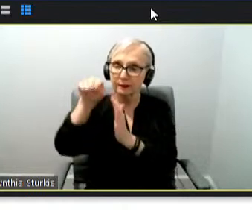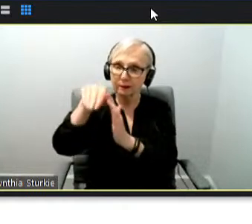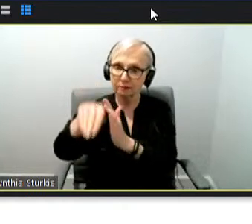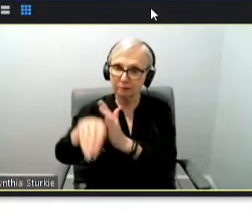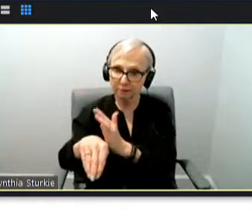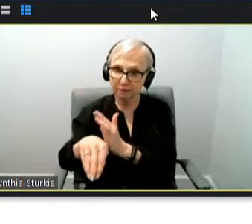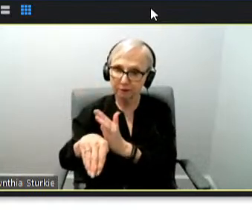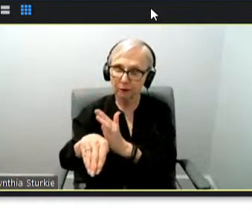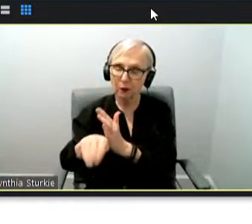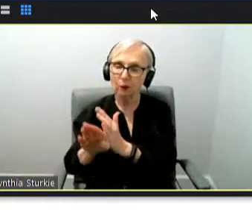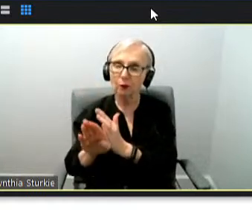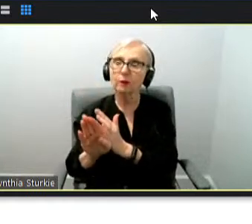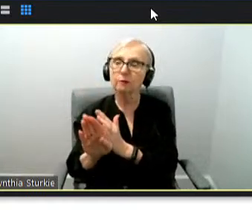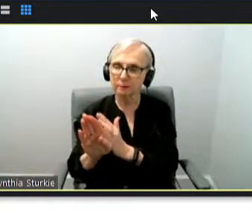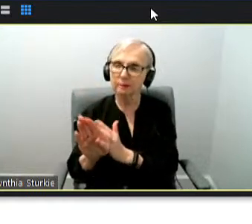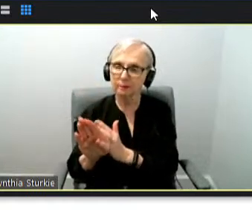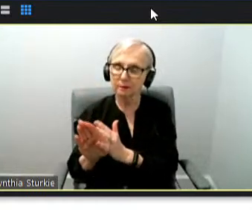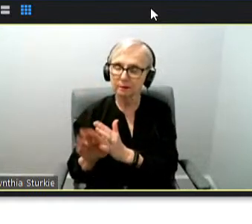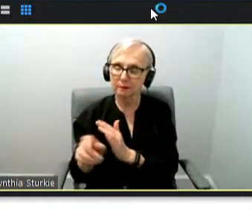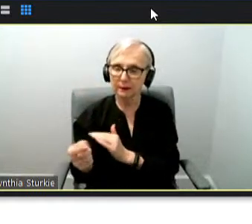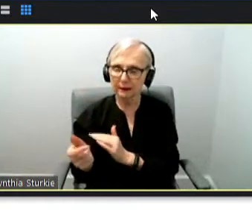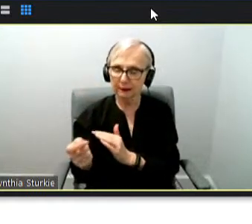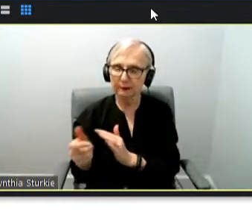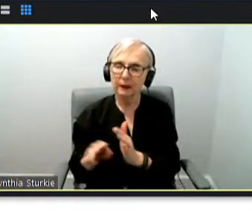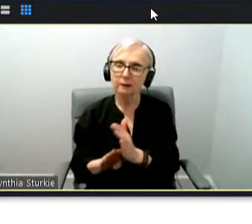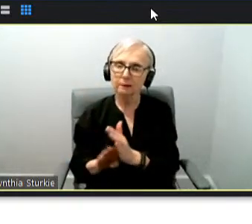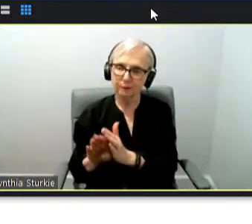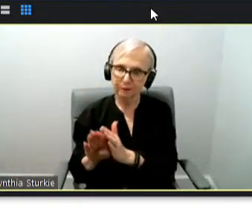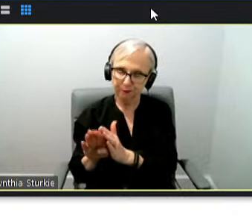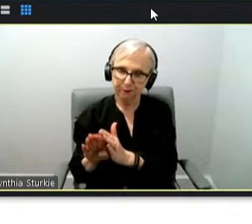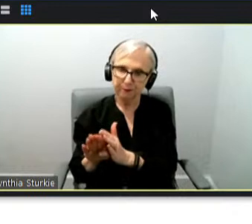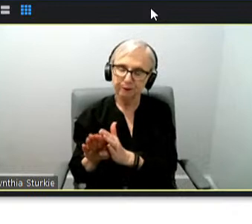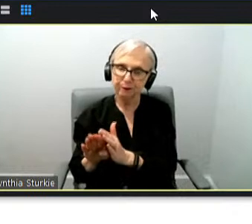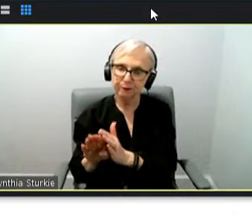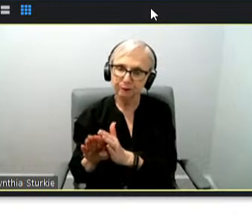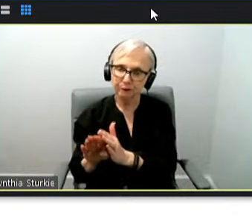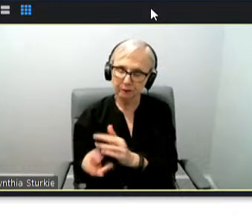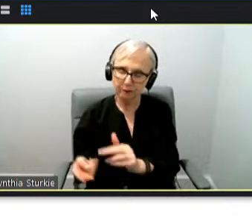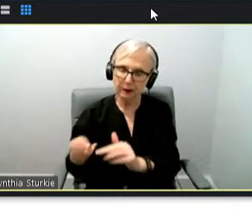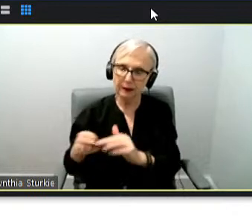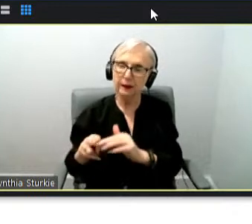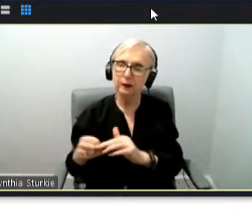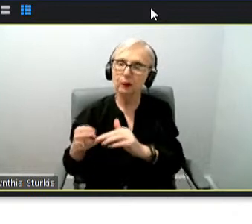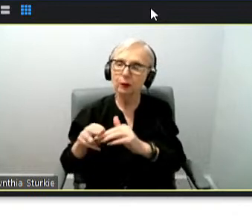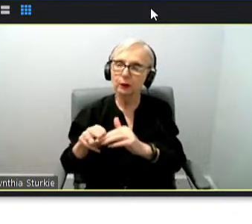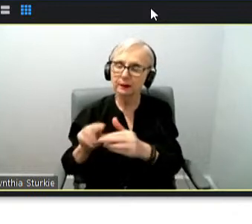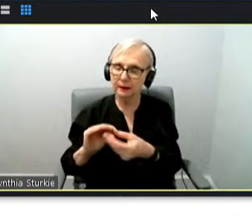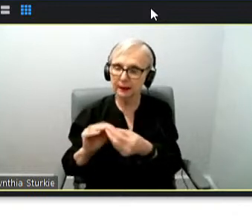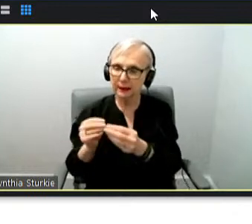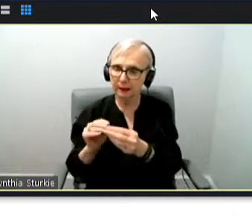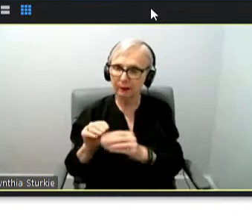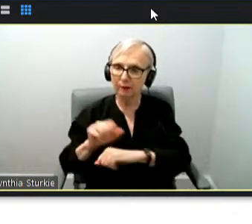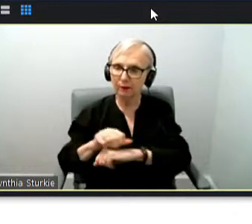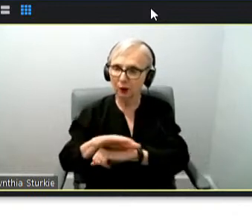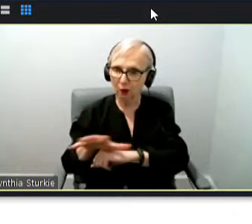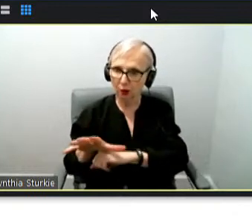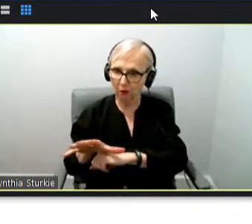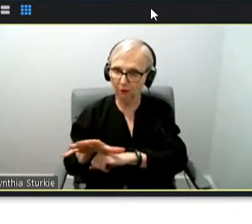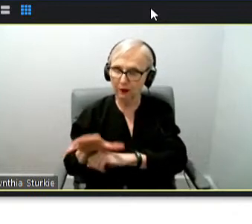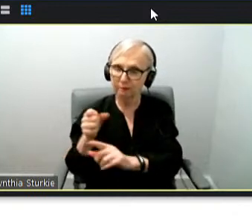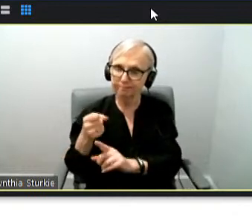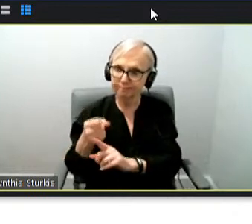in cases, we are now seeing a reversal of that trend. We are now seeing an increase in the number of cases that are occurring in the